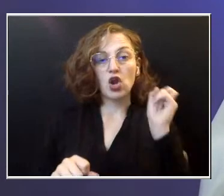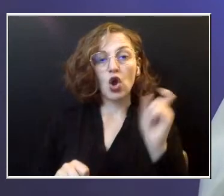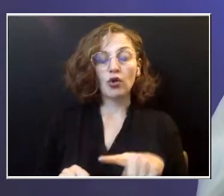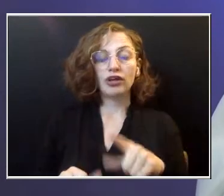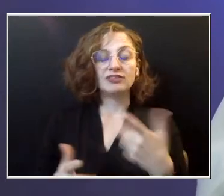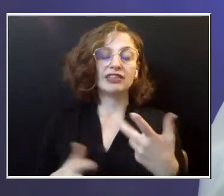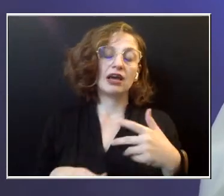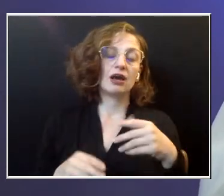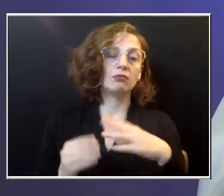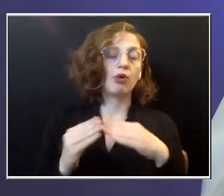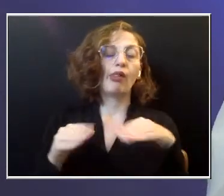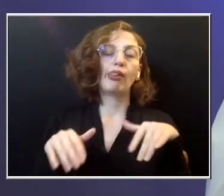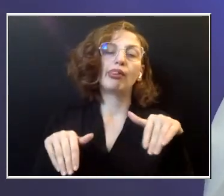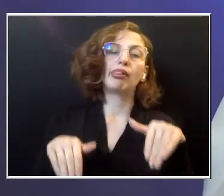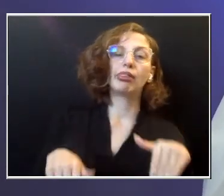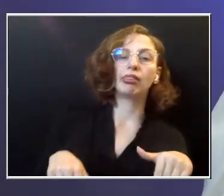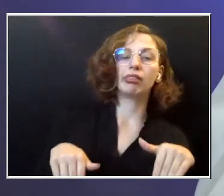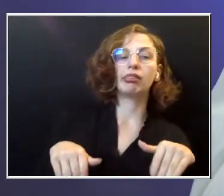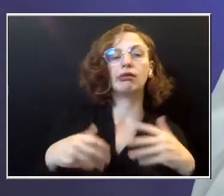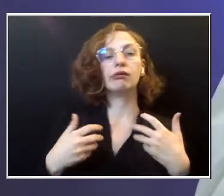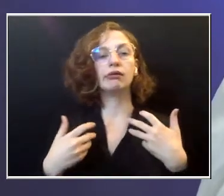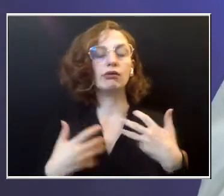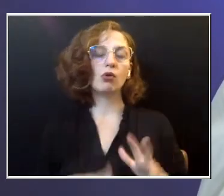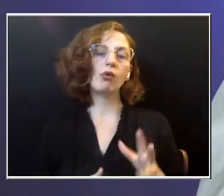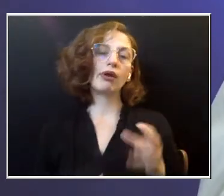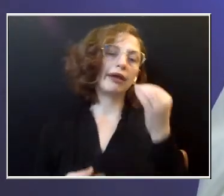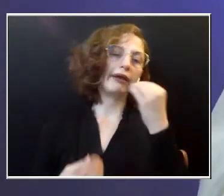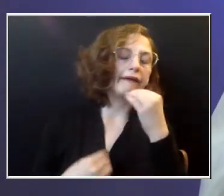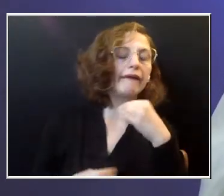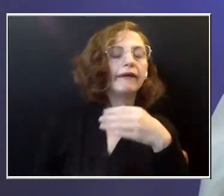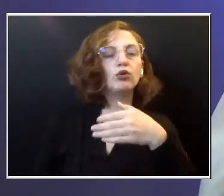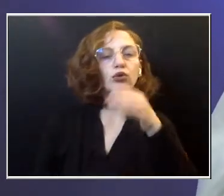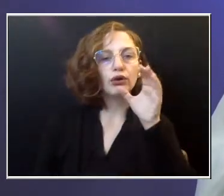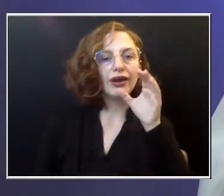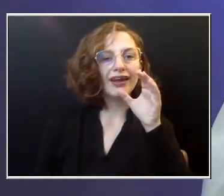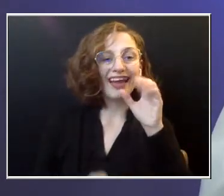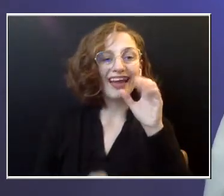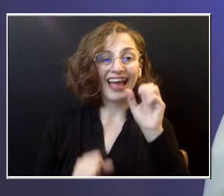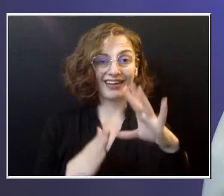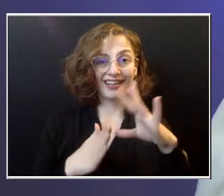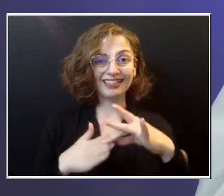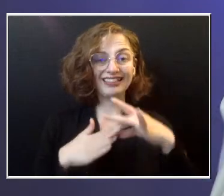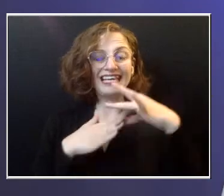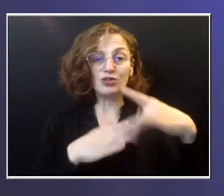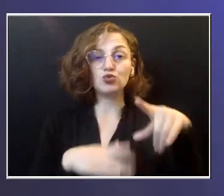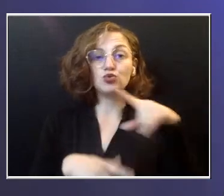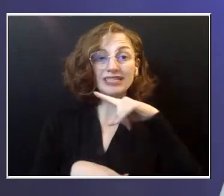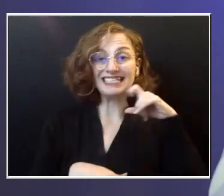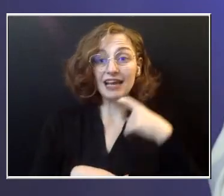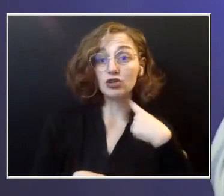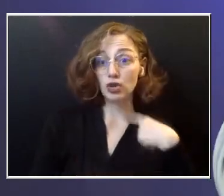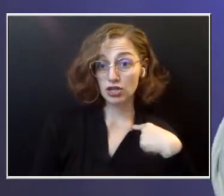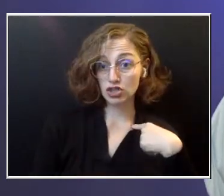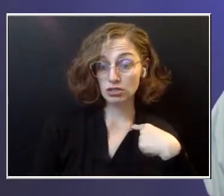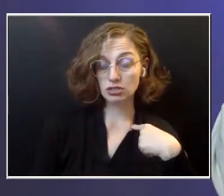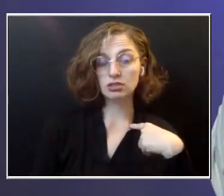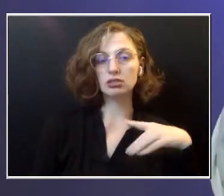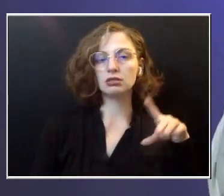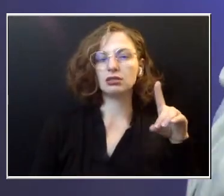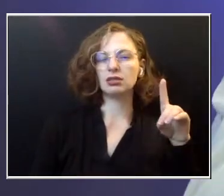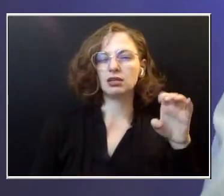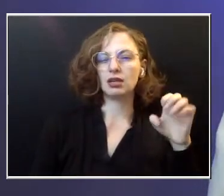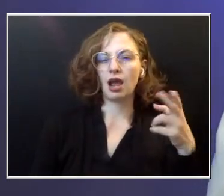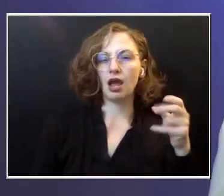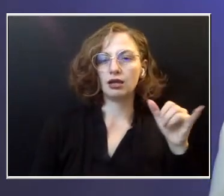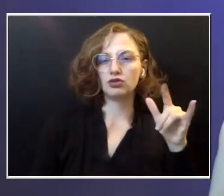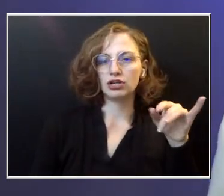lead to dehydration. And it may not be as apparent in a child as an adult, so sometimes that dehydration can cause these